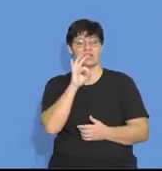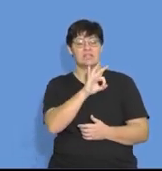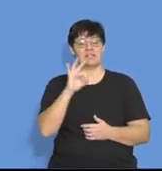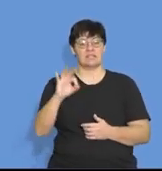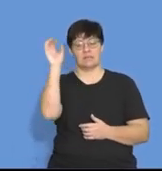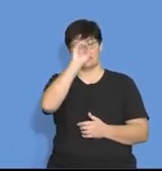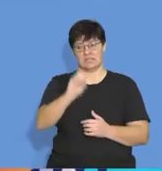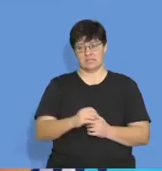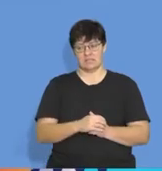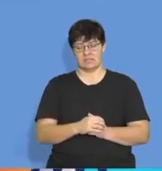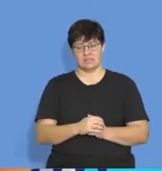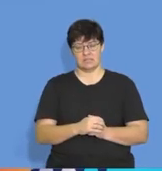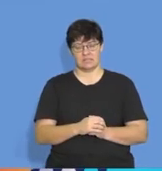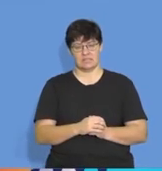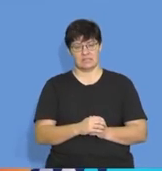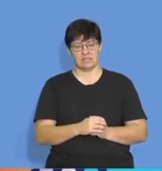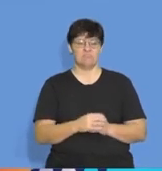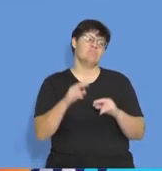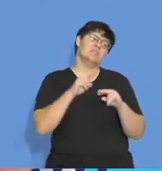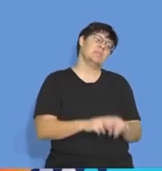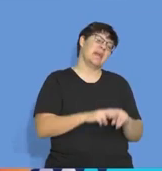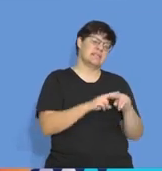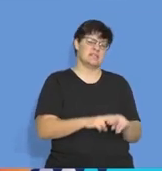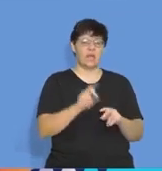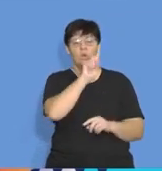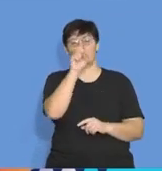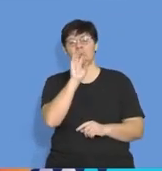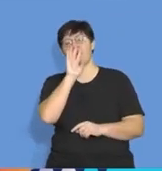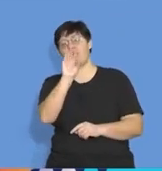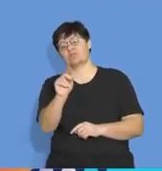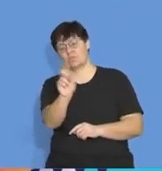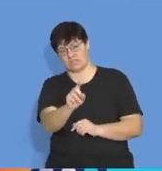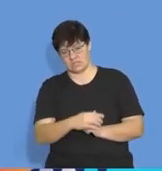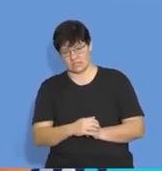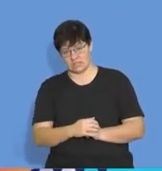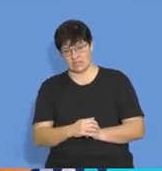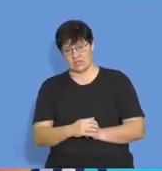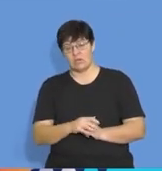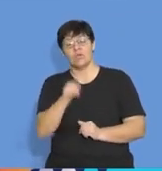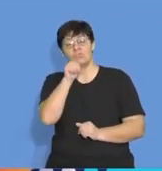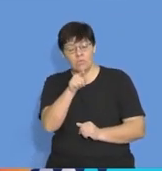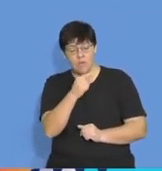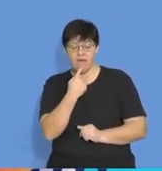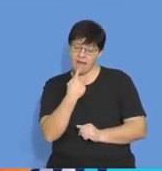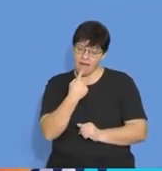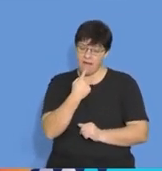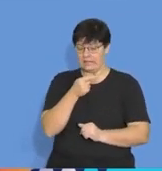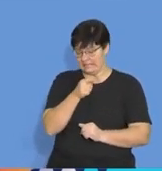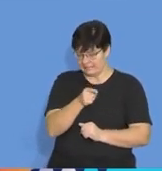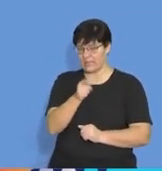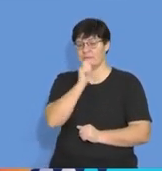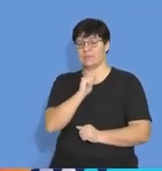right? So, depending on what the question asks for, you must be able to use